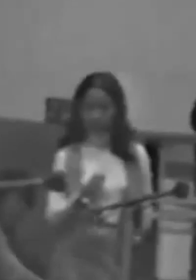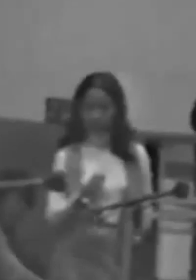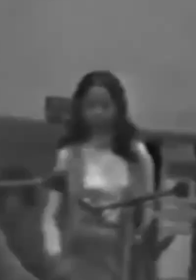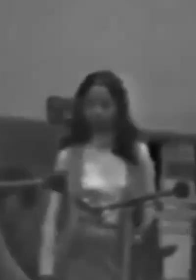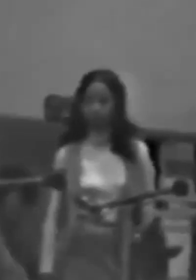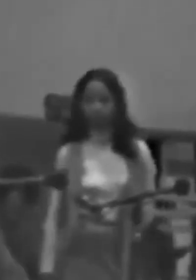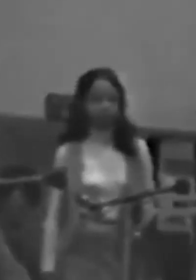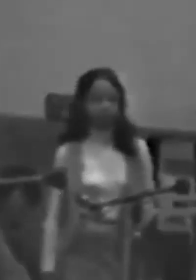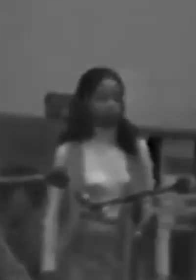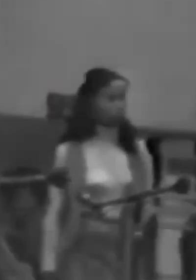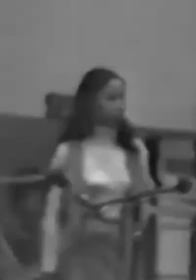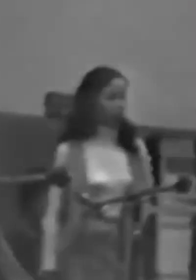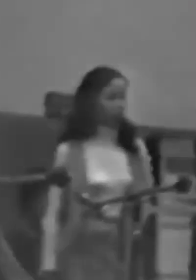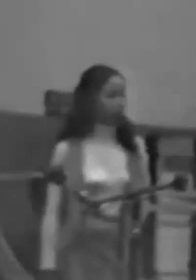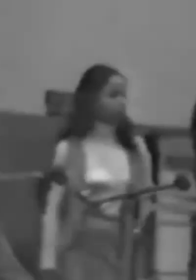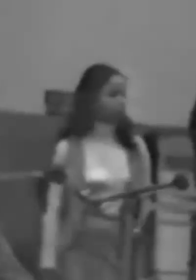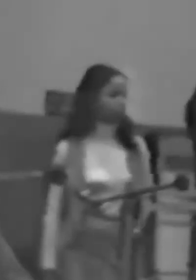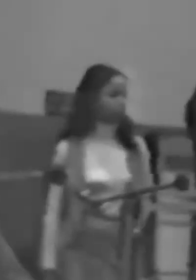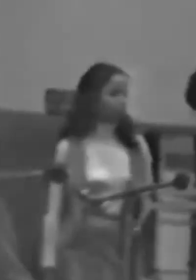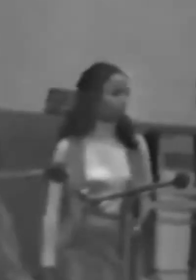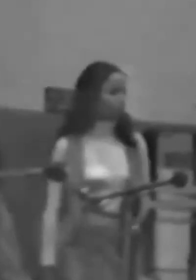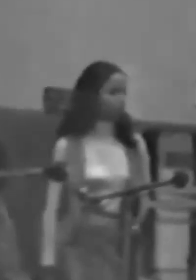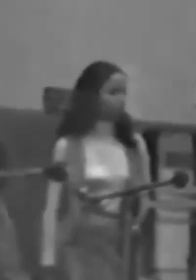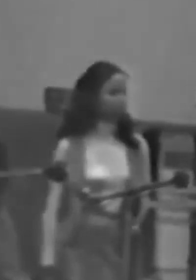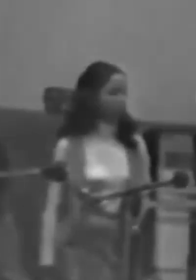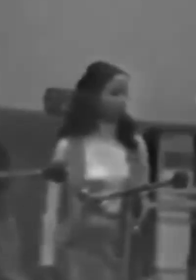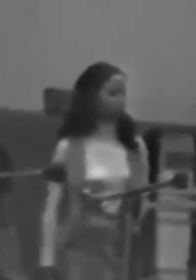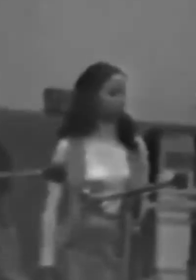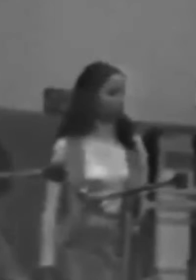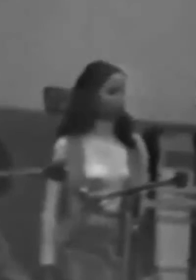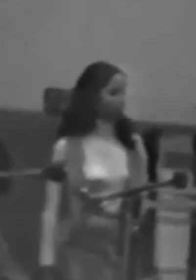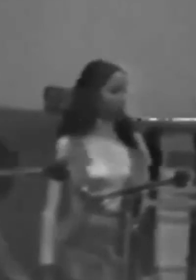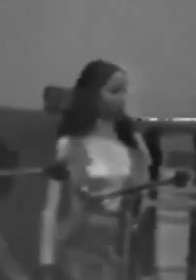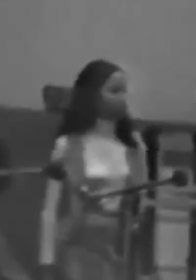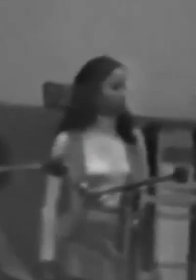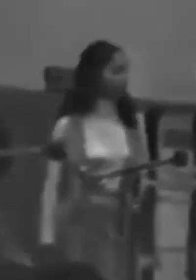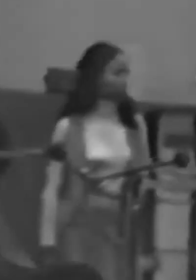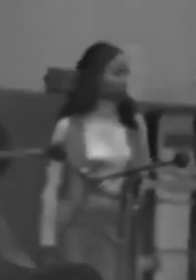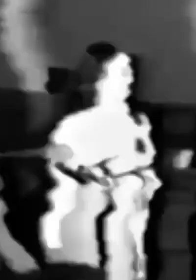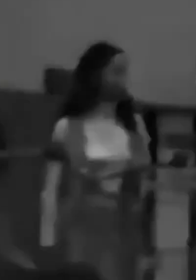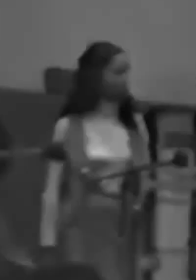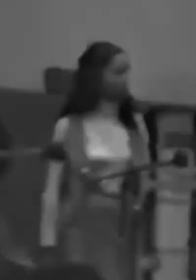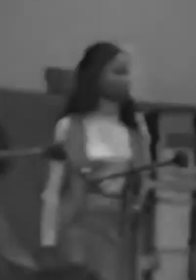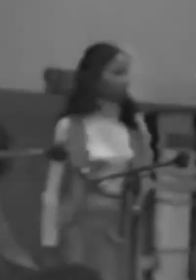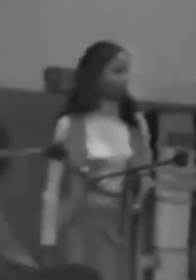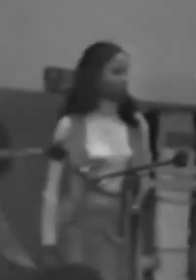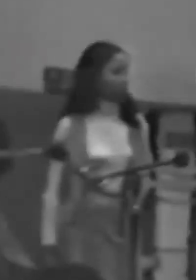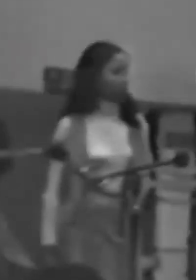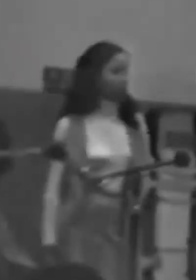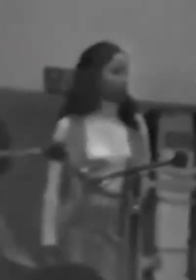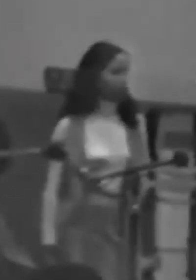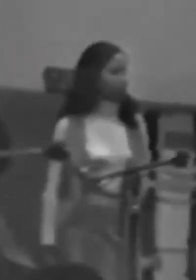not something that suddenly explodes and erupts into being. If we look